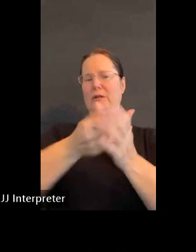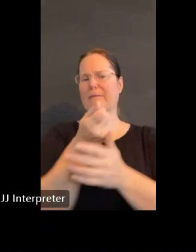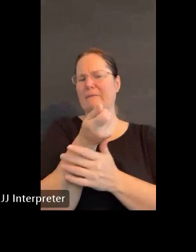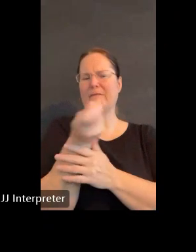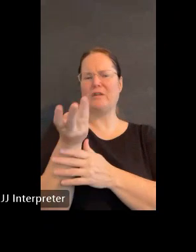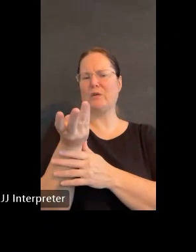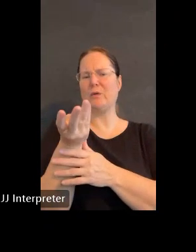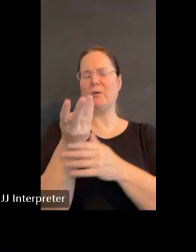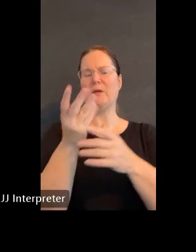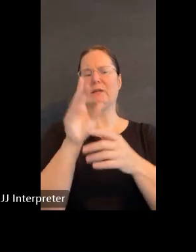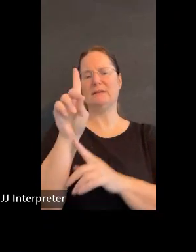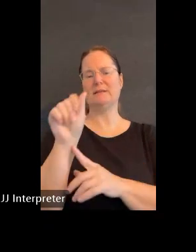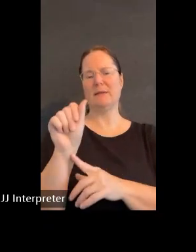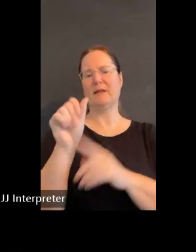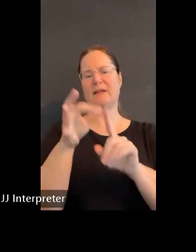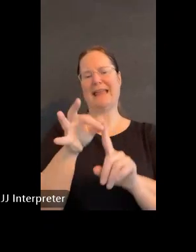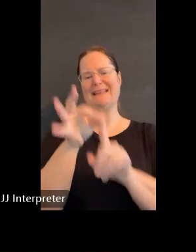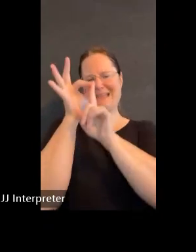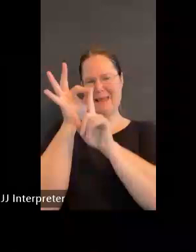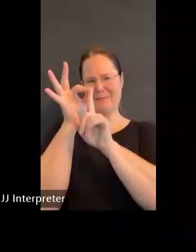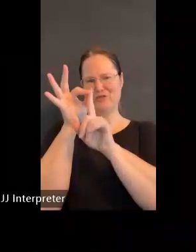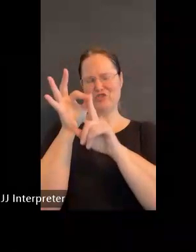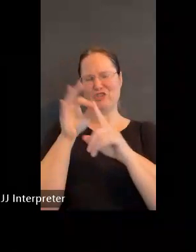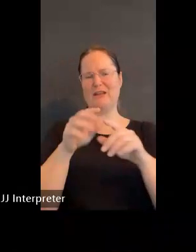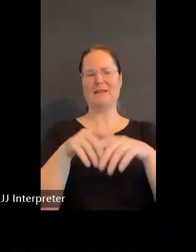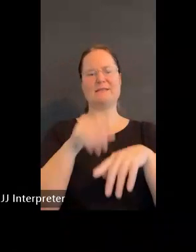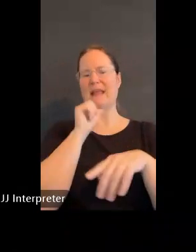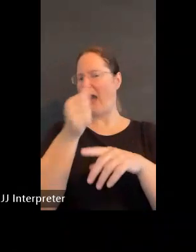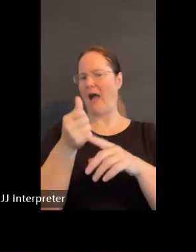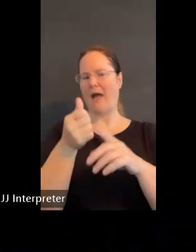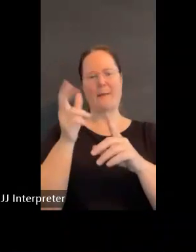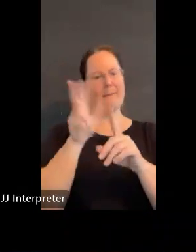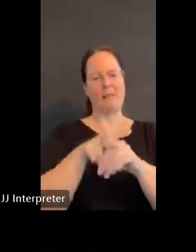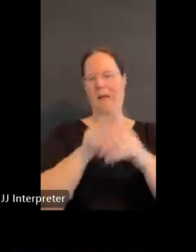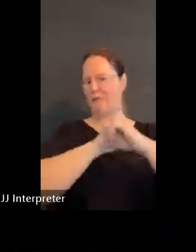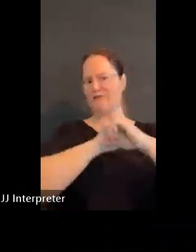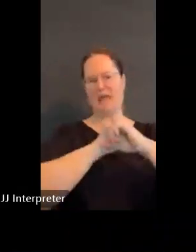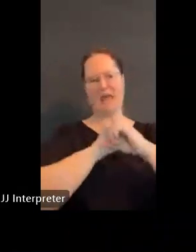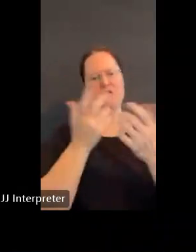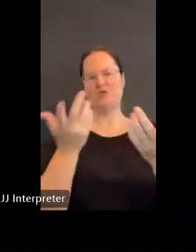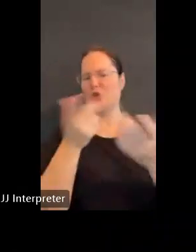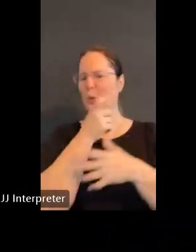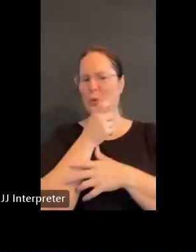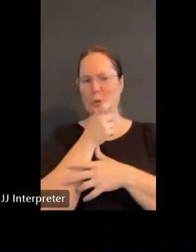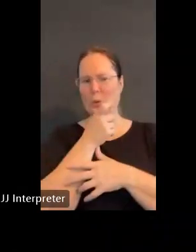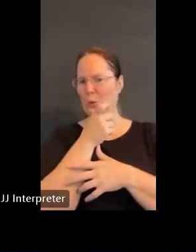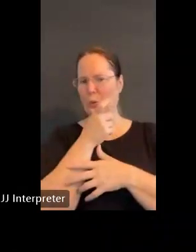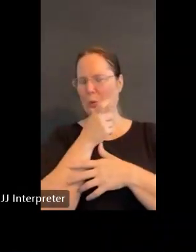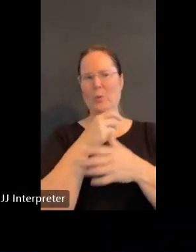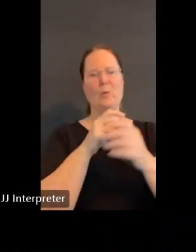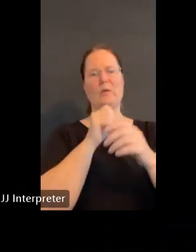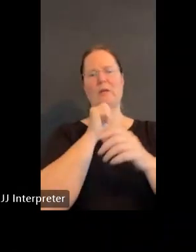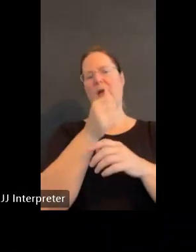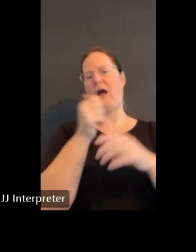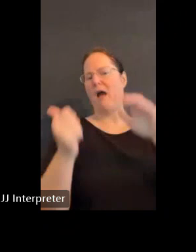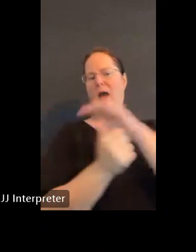disability-related exemptions. So these would be folks who would not have